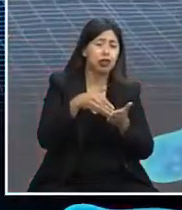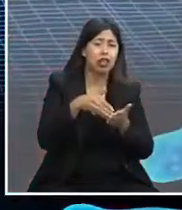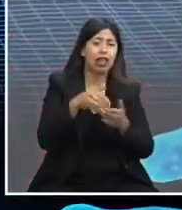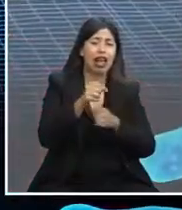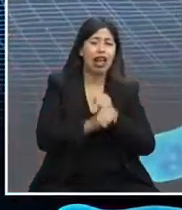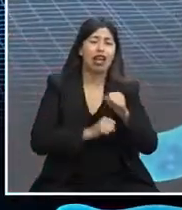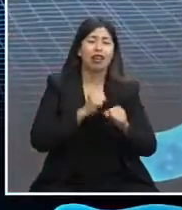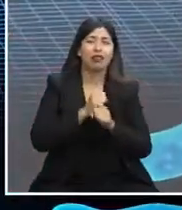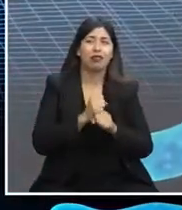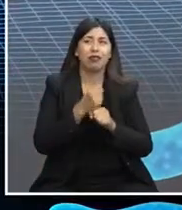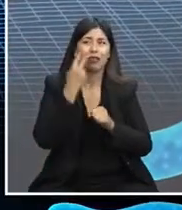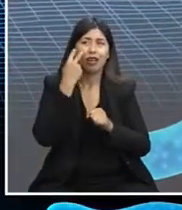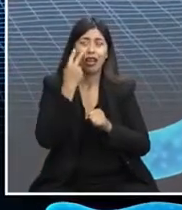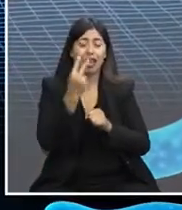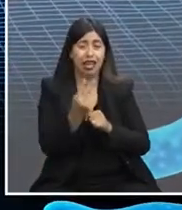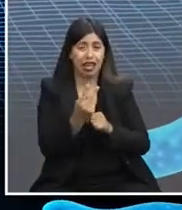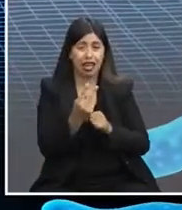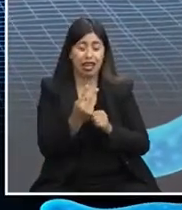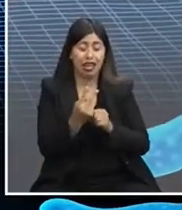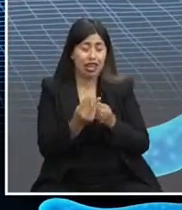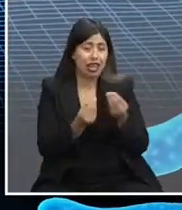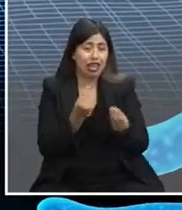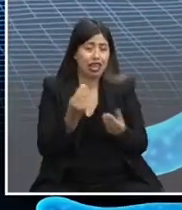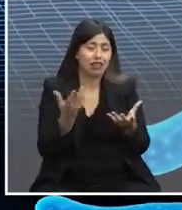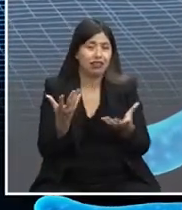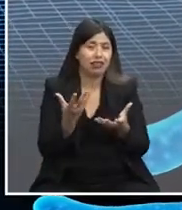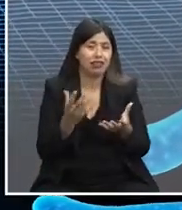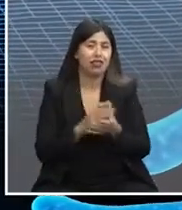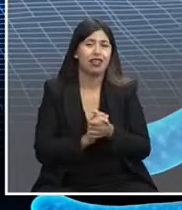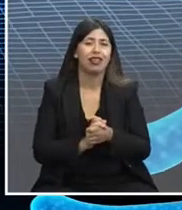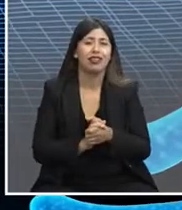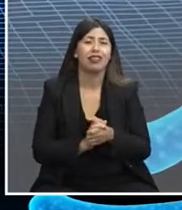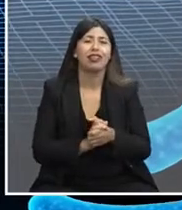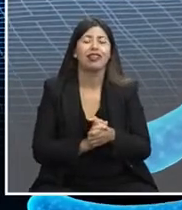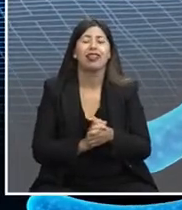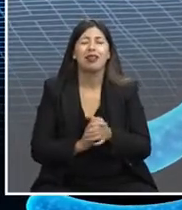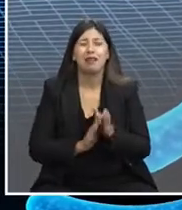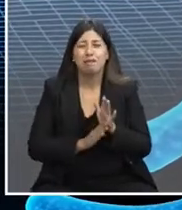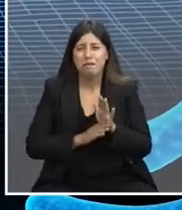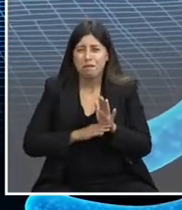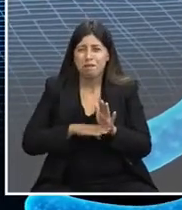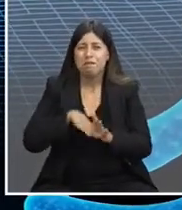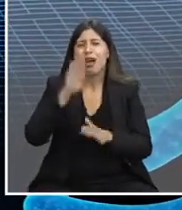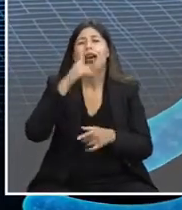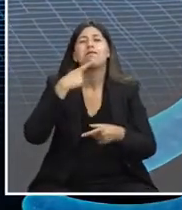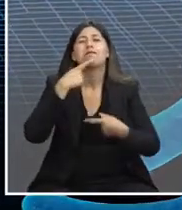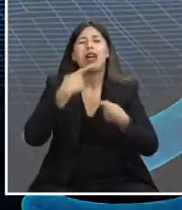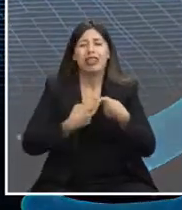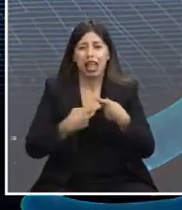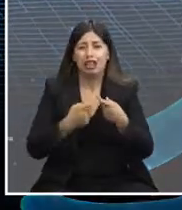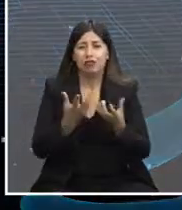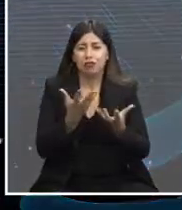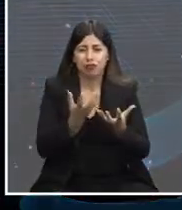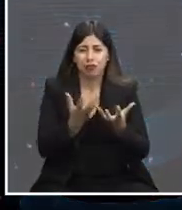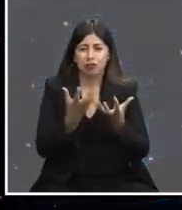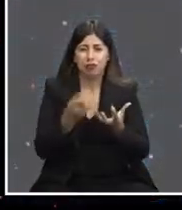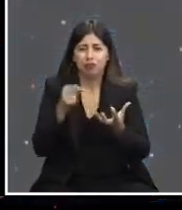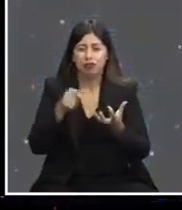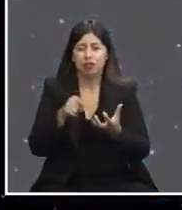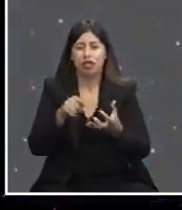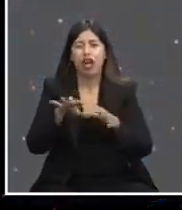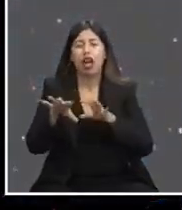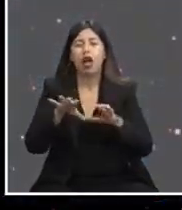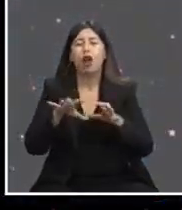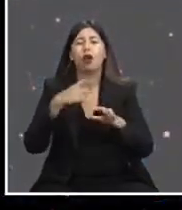They actually have a very high content of metals in the rocks. And the glaciers grind up those rocks as